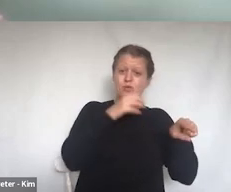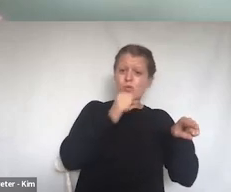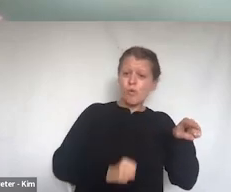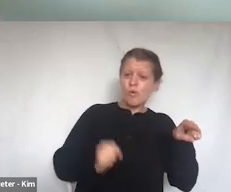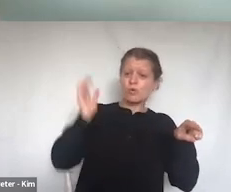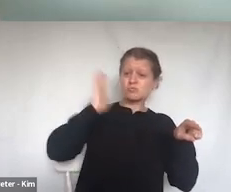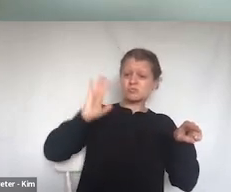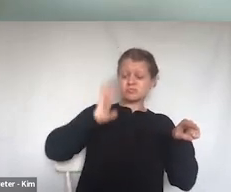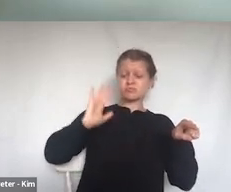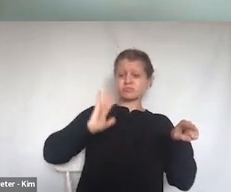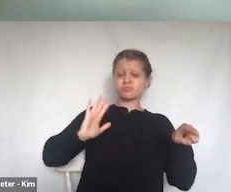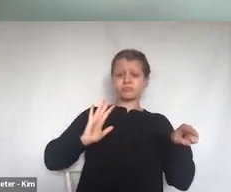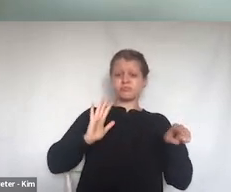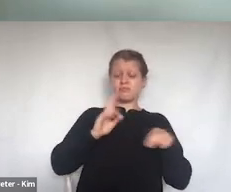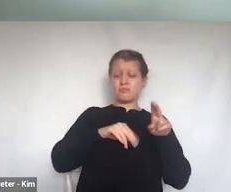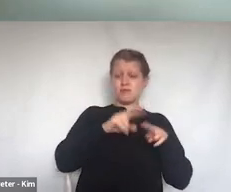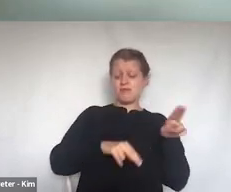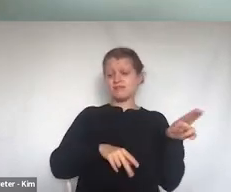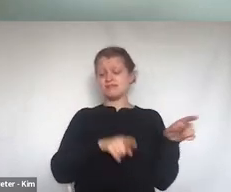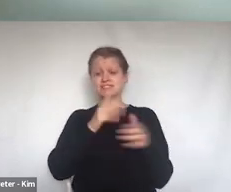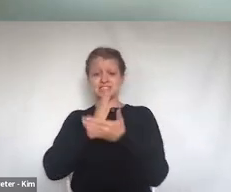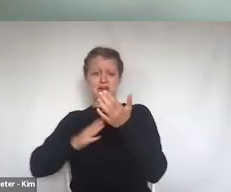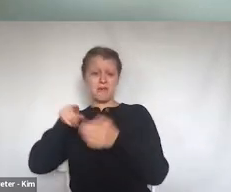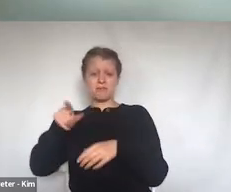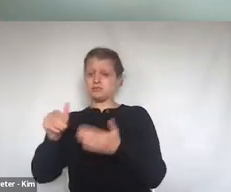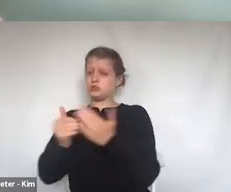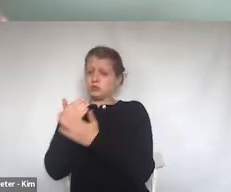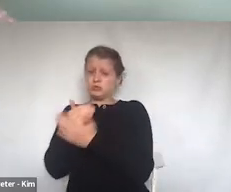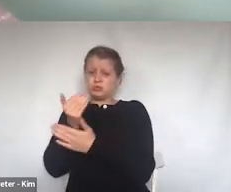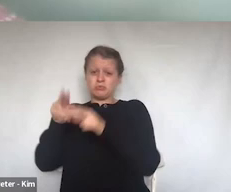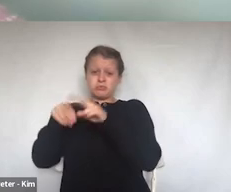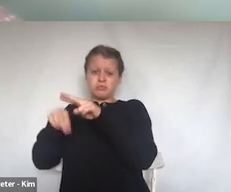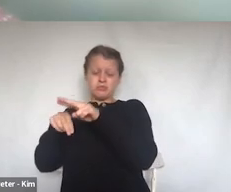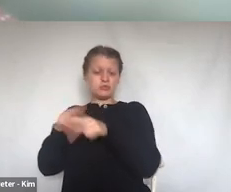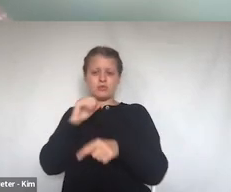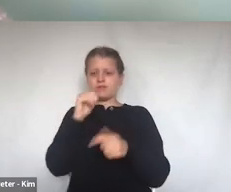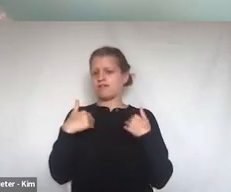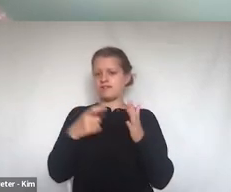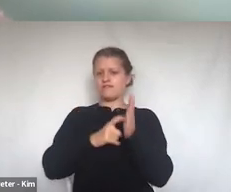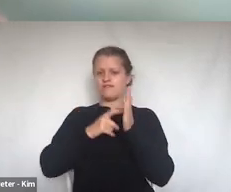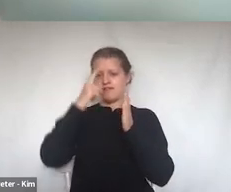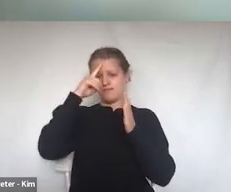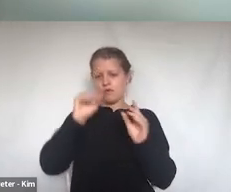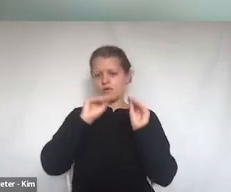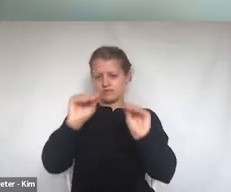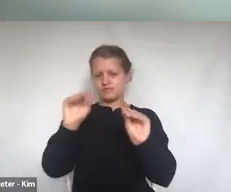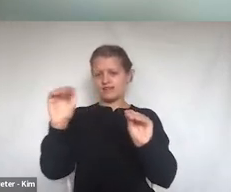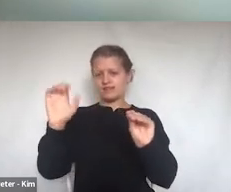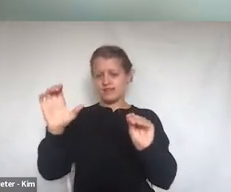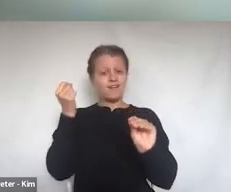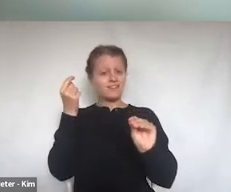not a requirement that they have the central air conditioning. What there is an expectation of creating at least a cool space